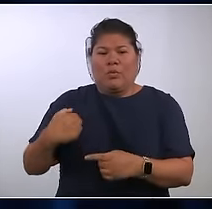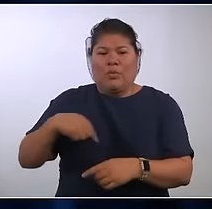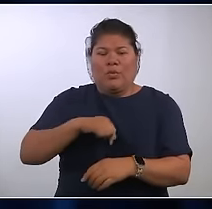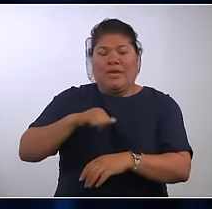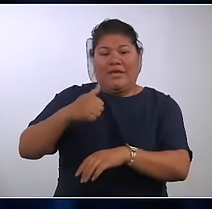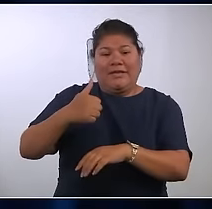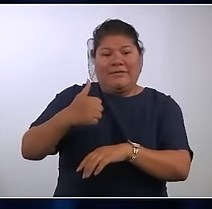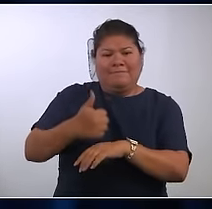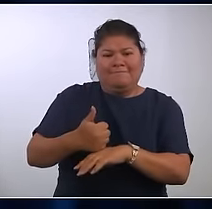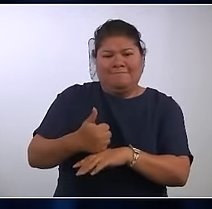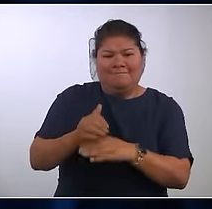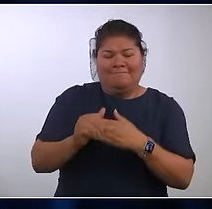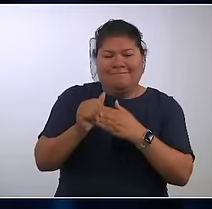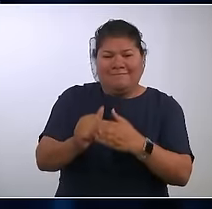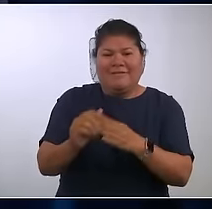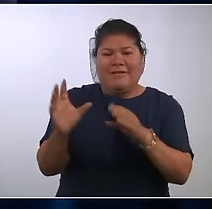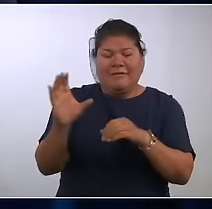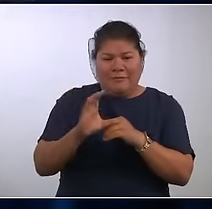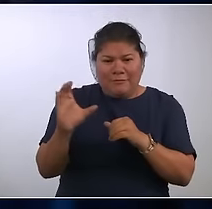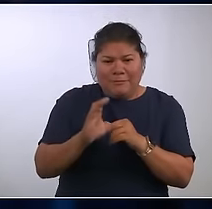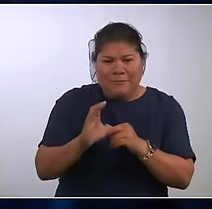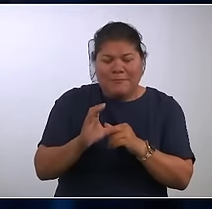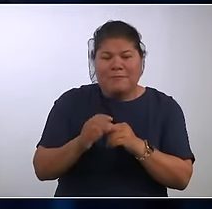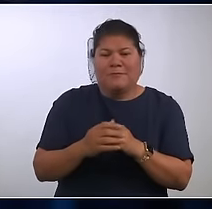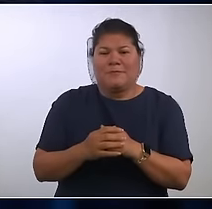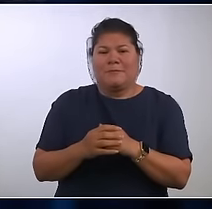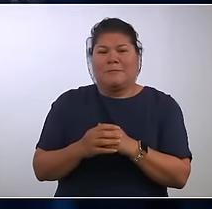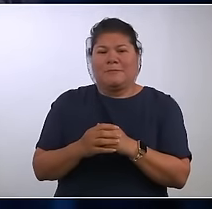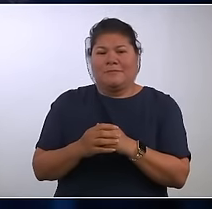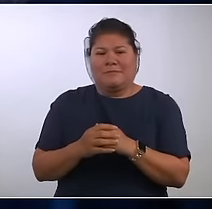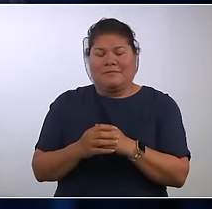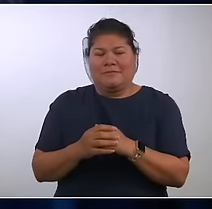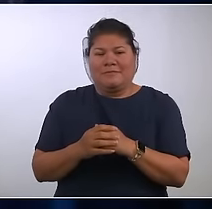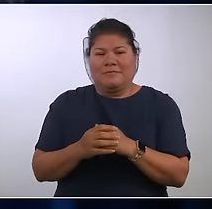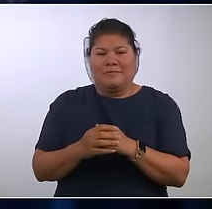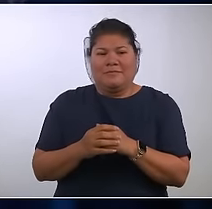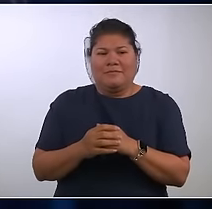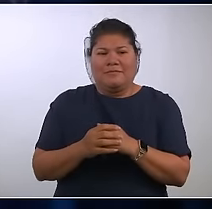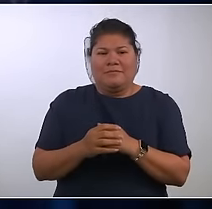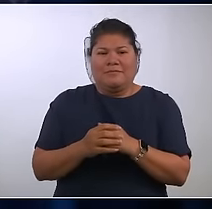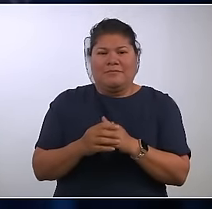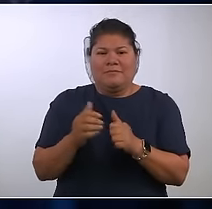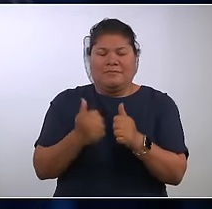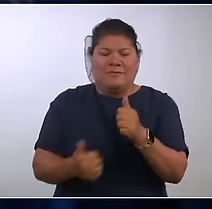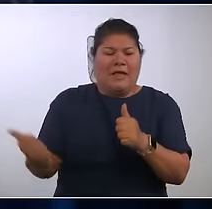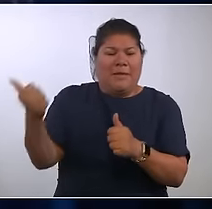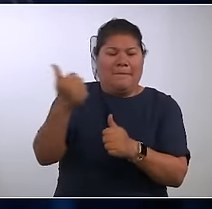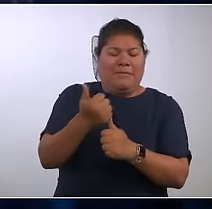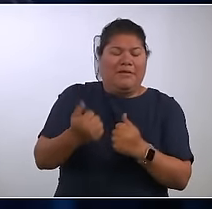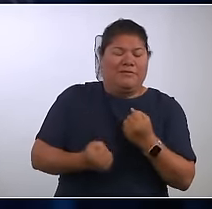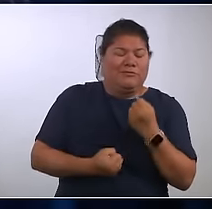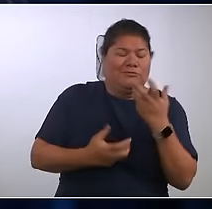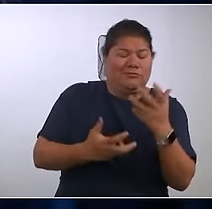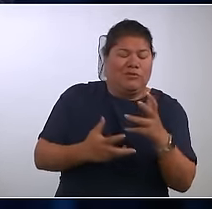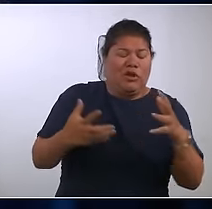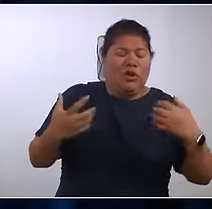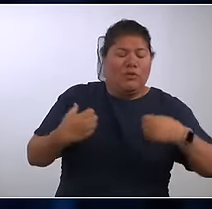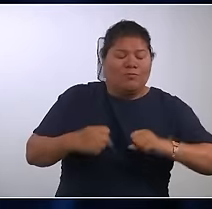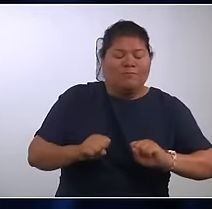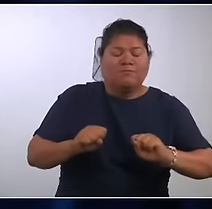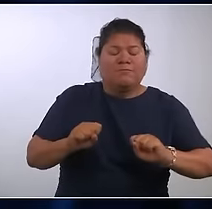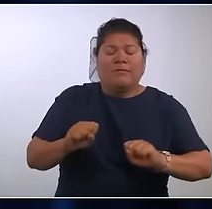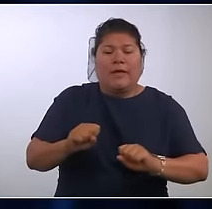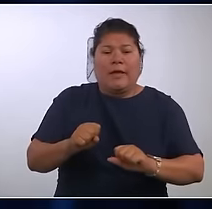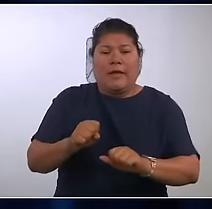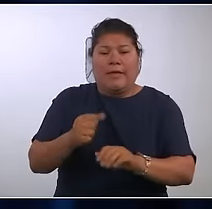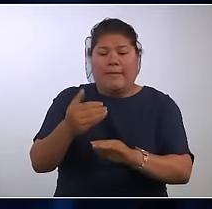Edificamos nosotros los líderes de la iglesia. We edify leaders in the church. Sobre los sacrificios y los esfuerzos de